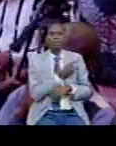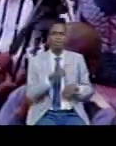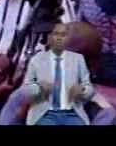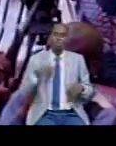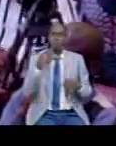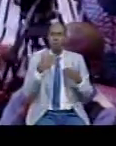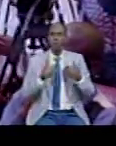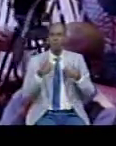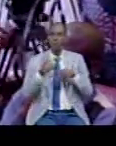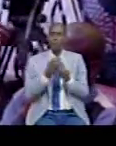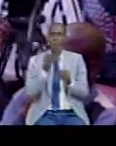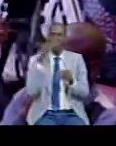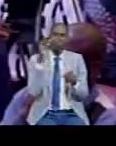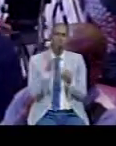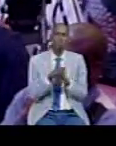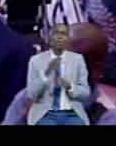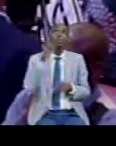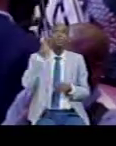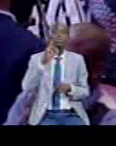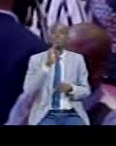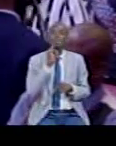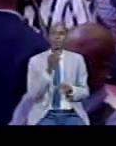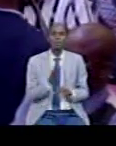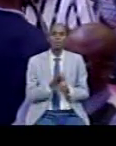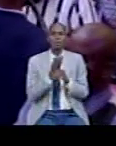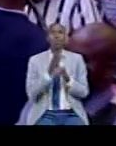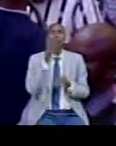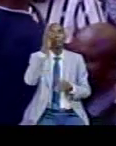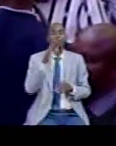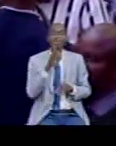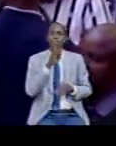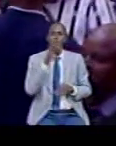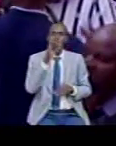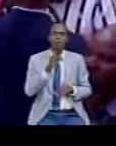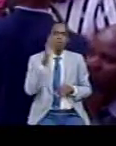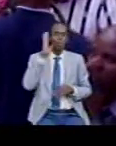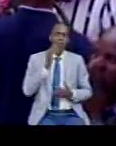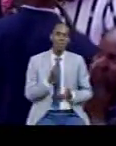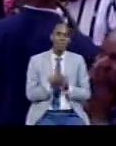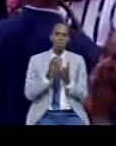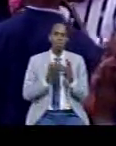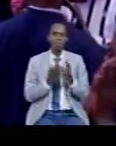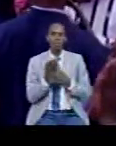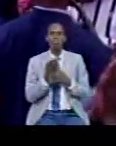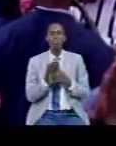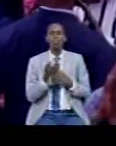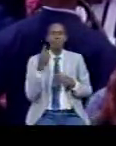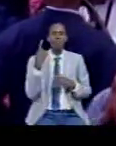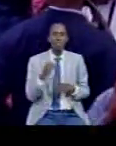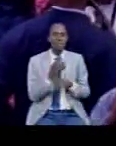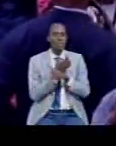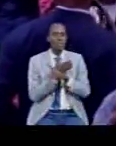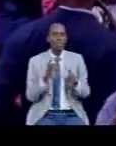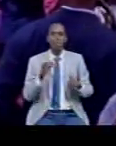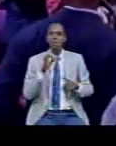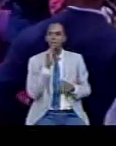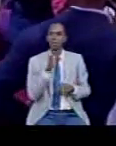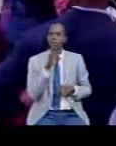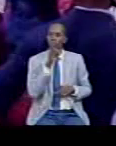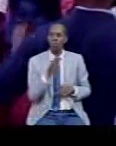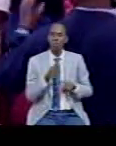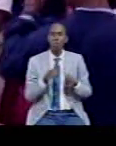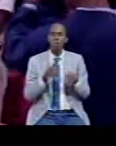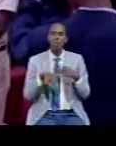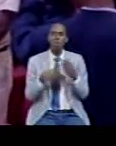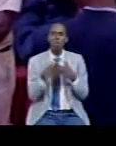that promise is a faithful God. Surely he will see you through. Deliverance is sure for those who take their